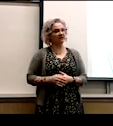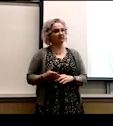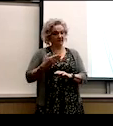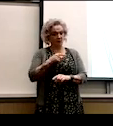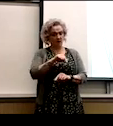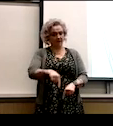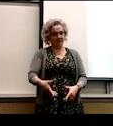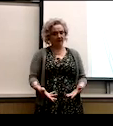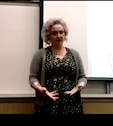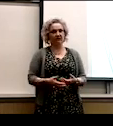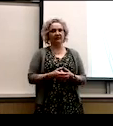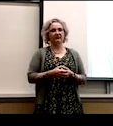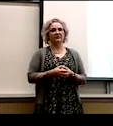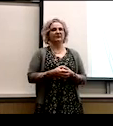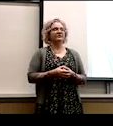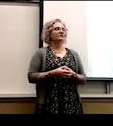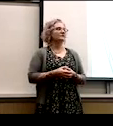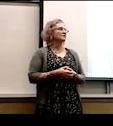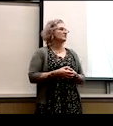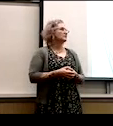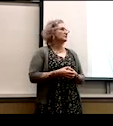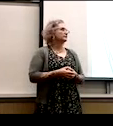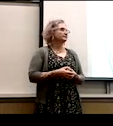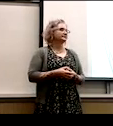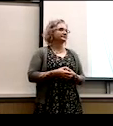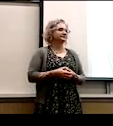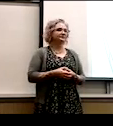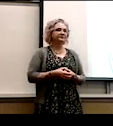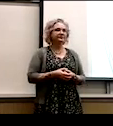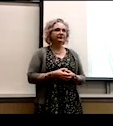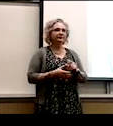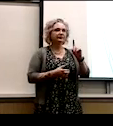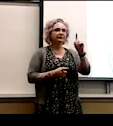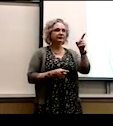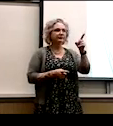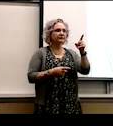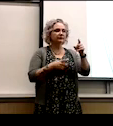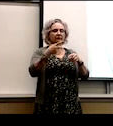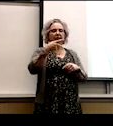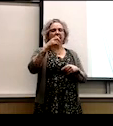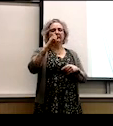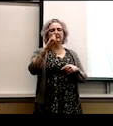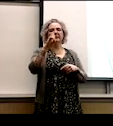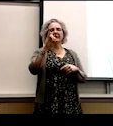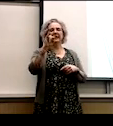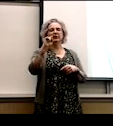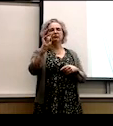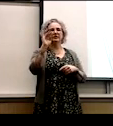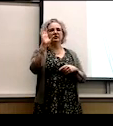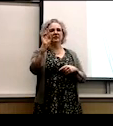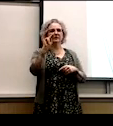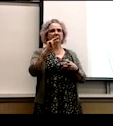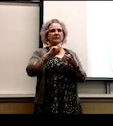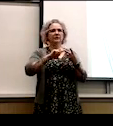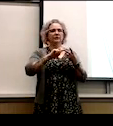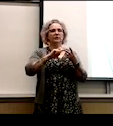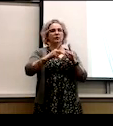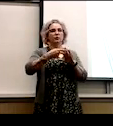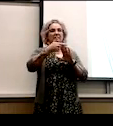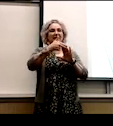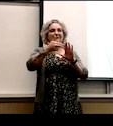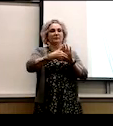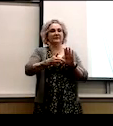Okay, here's your goals. We're going to look at, and we have pediatricians, we got dual diagnosis